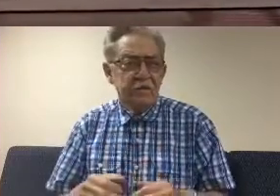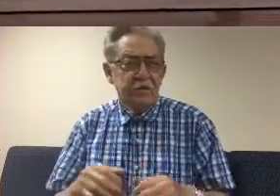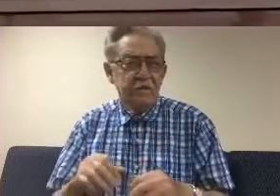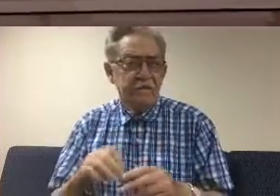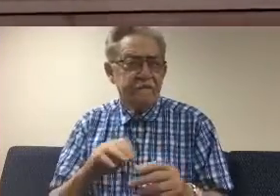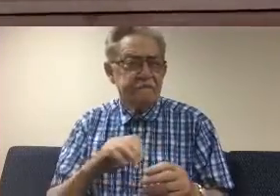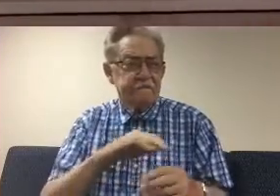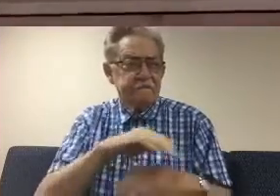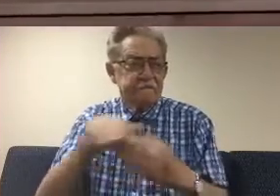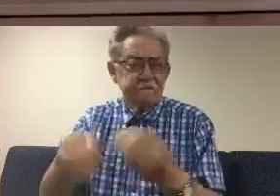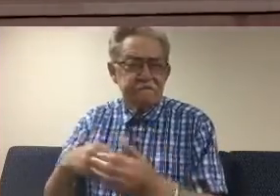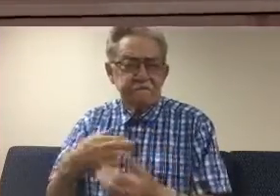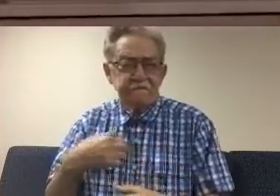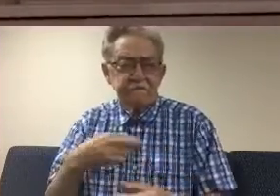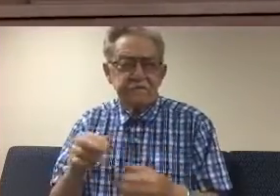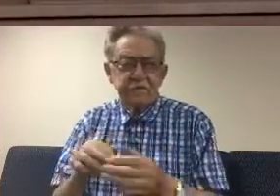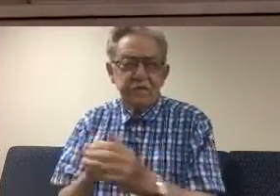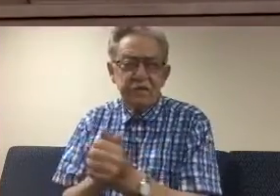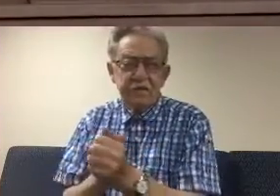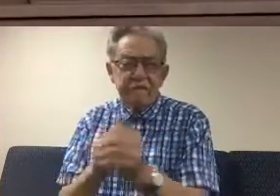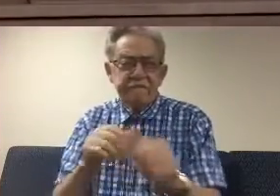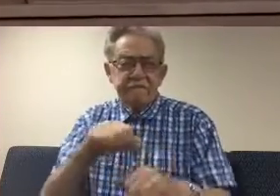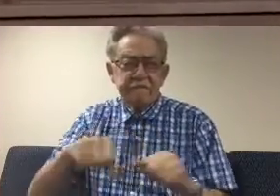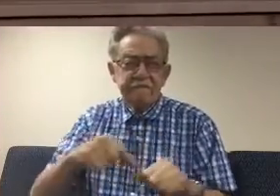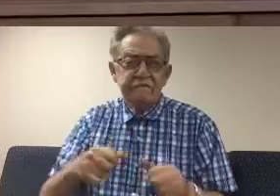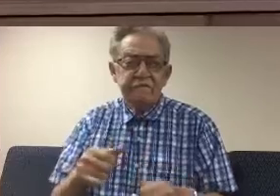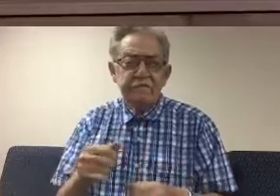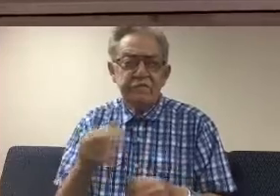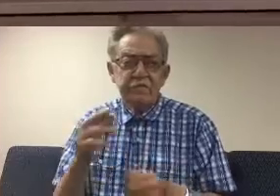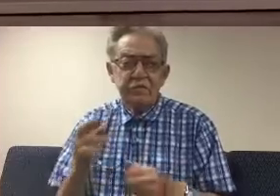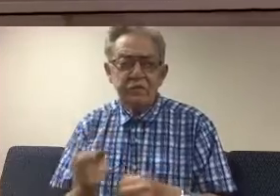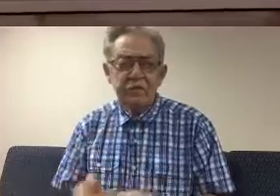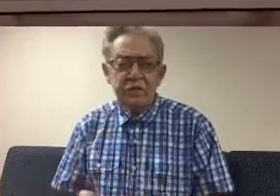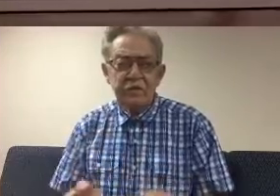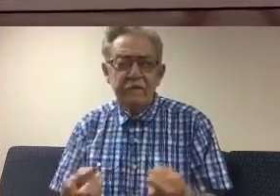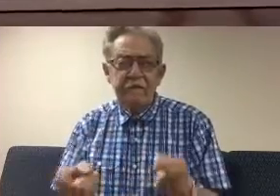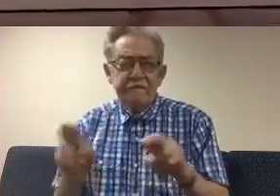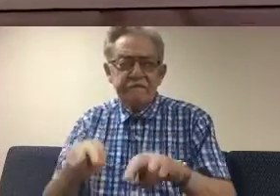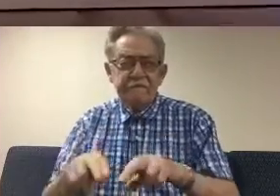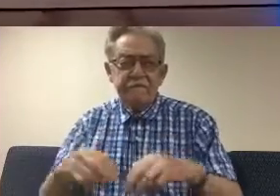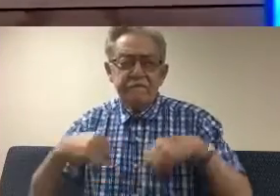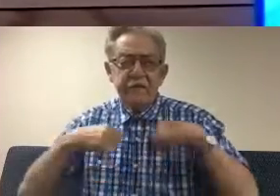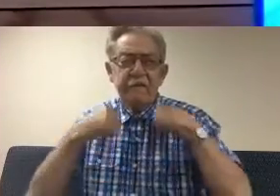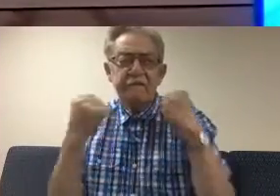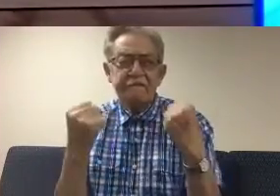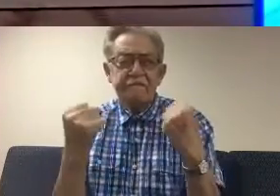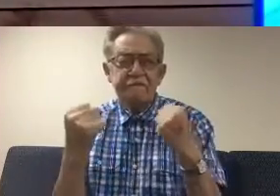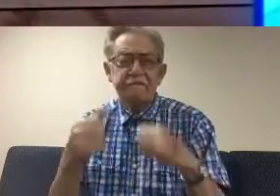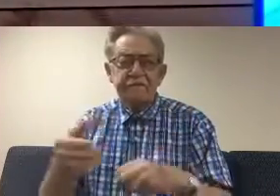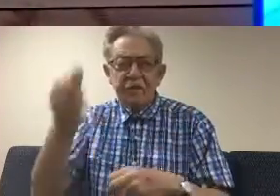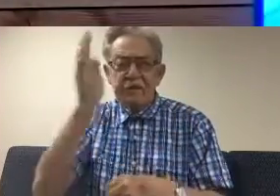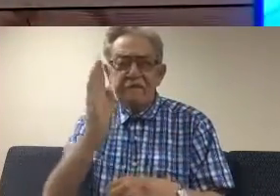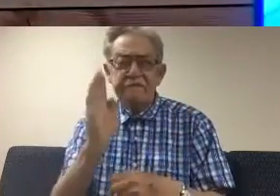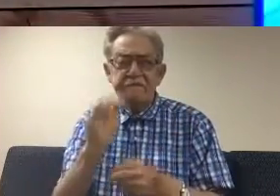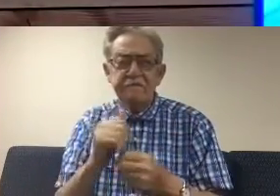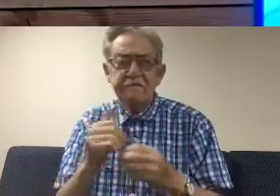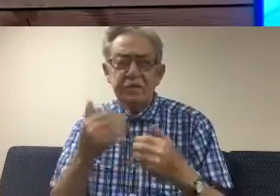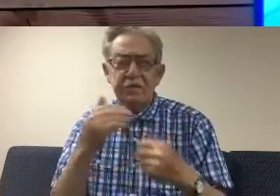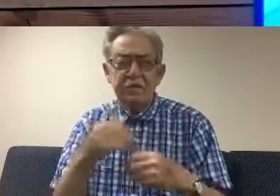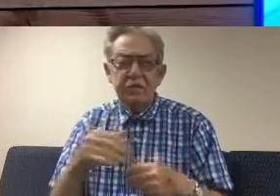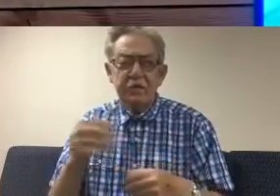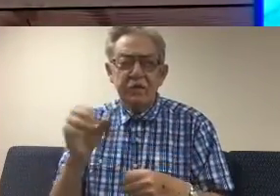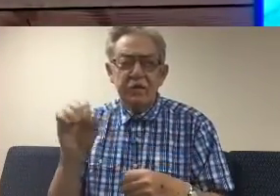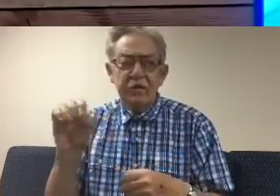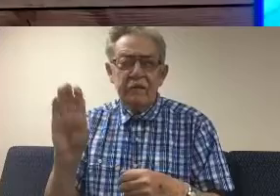charismatic leadership, but that it was the result of the power of God and being submissive to the word and the teaching